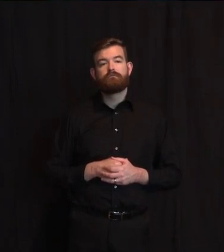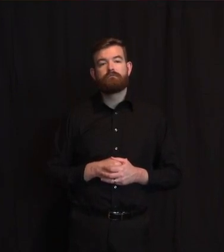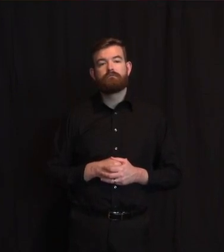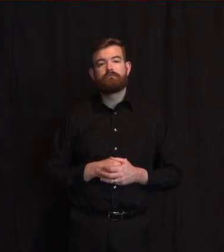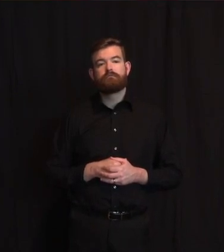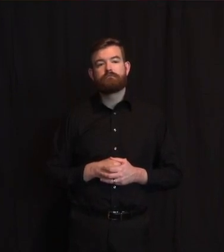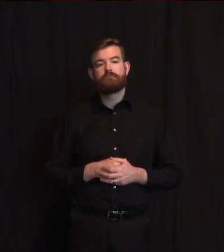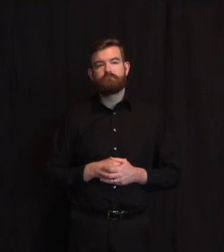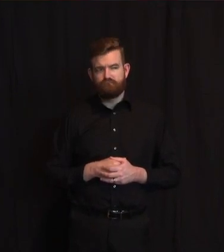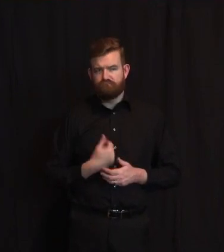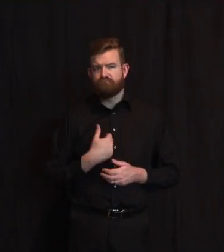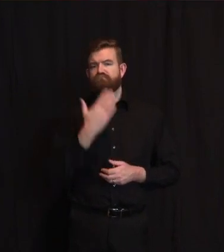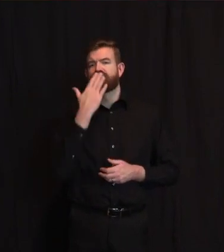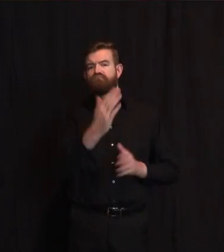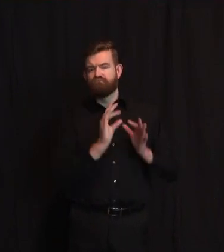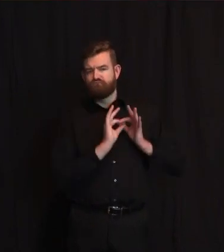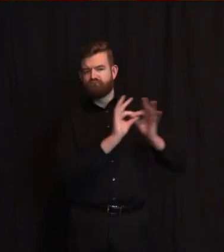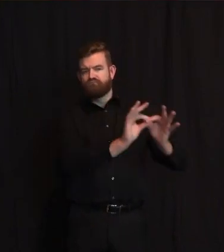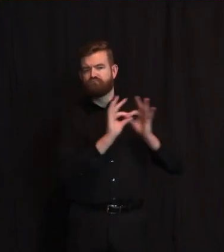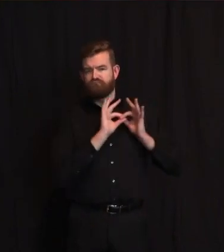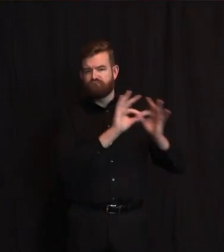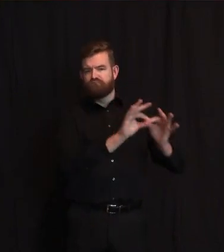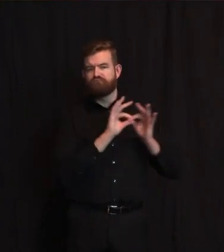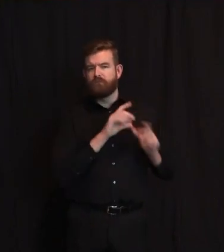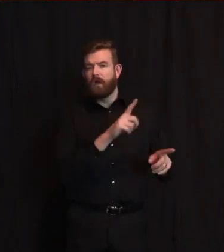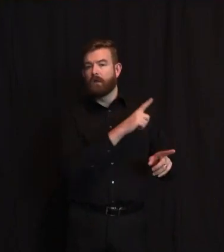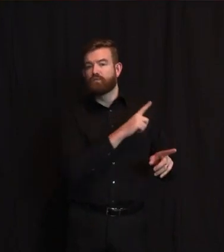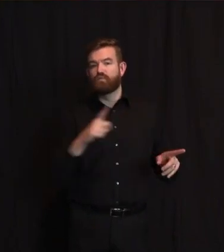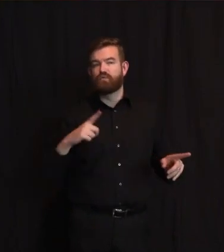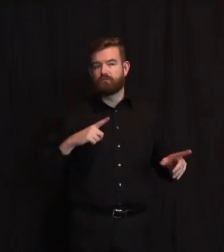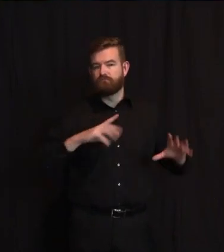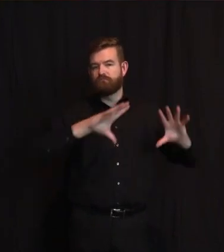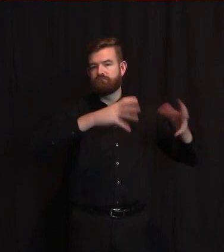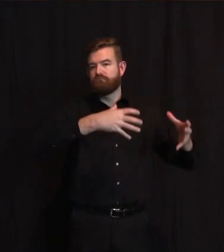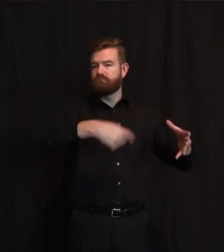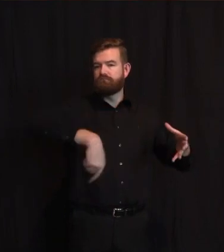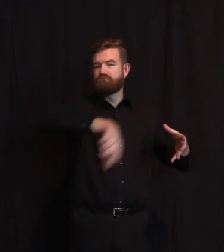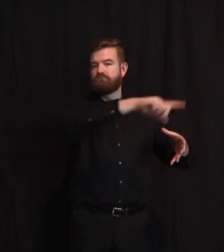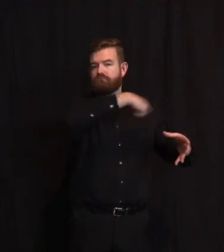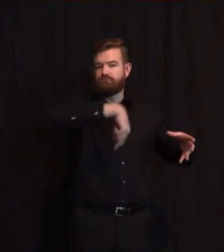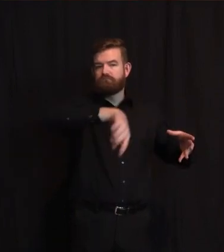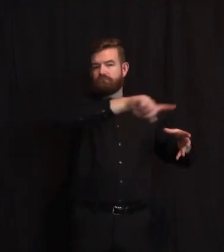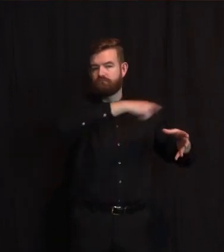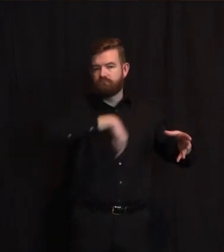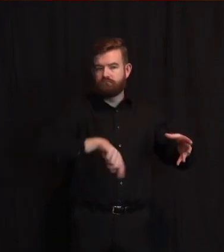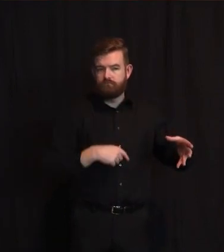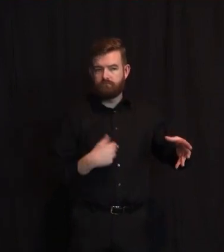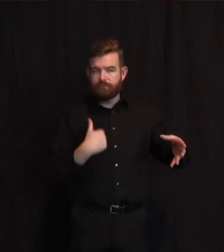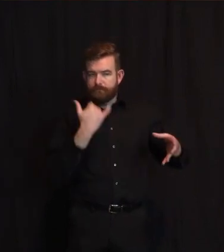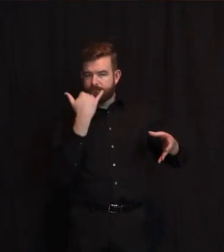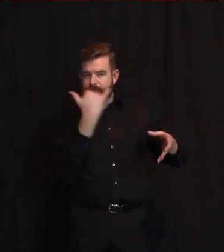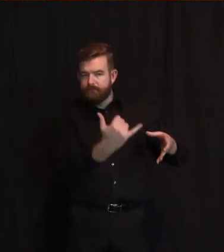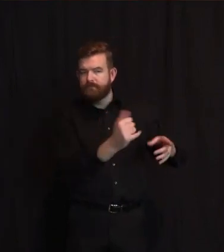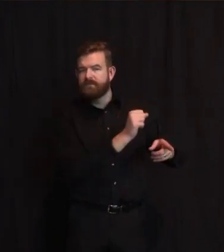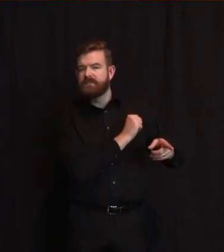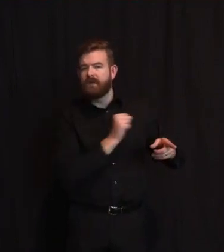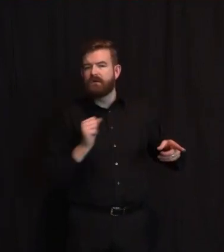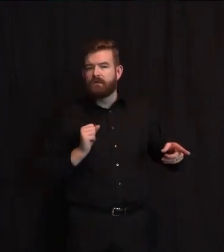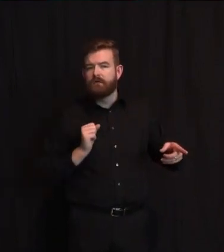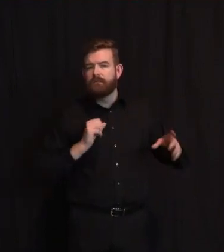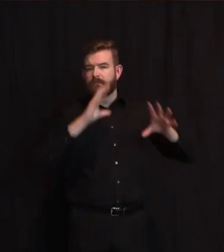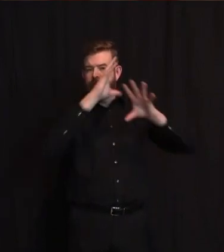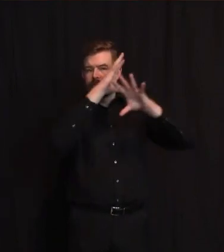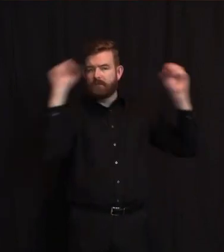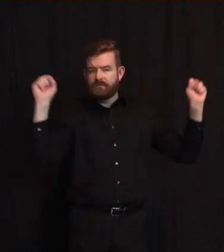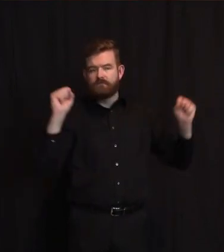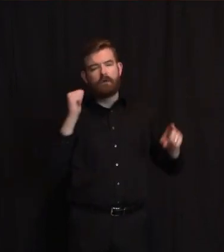communication with the legislature. We can't do what we're doing. It does take a village, and that includes them. I was on the phone with the Senate President yesterday, as I've been almost every